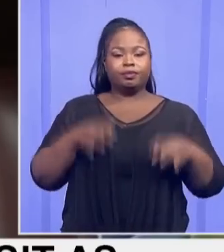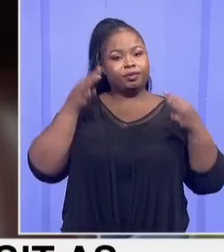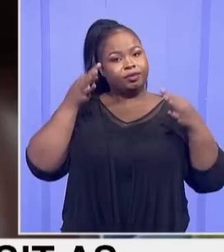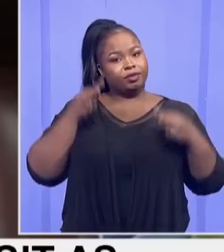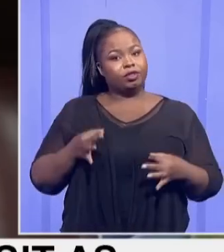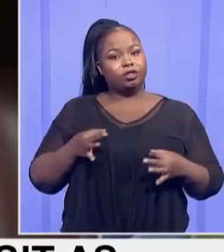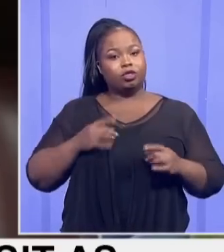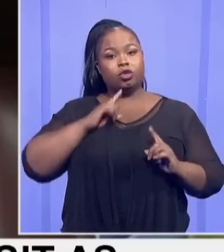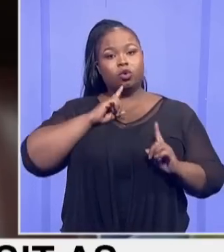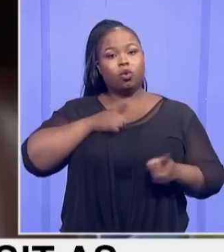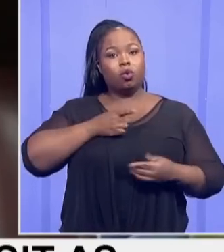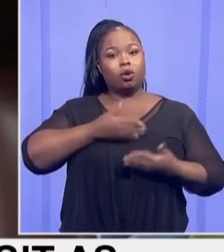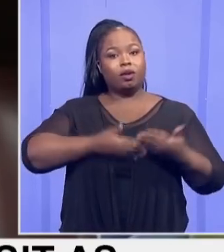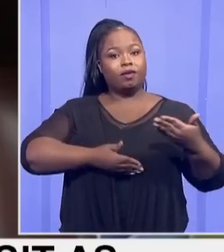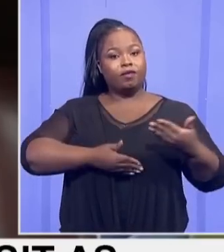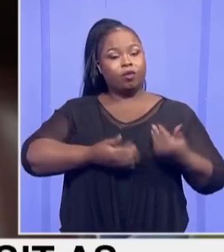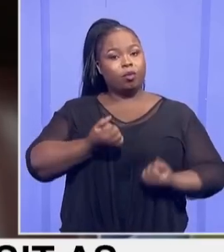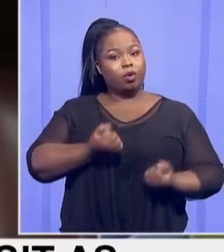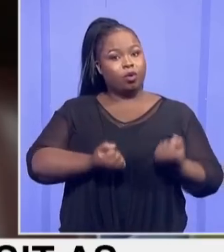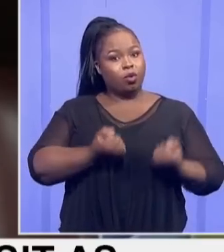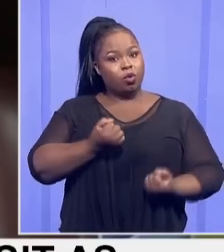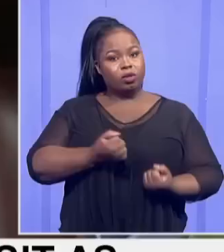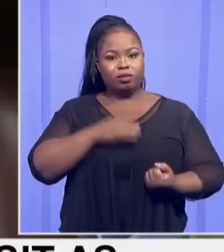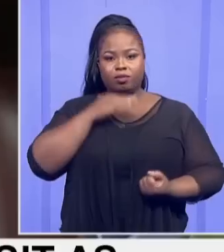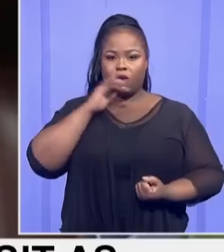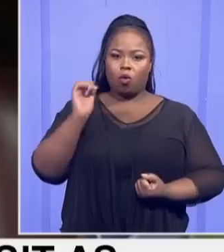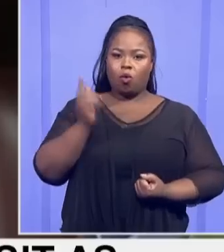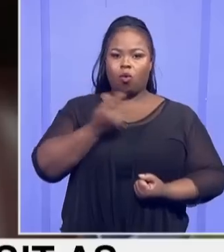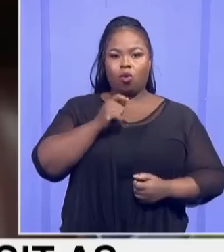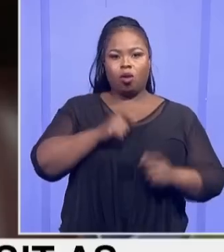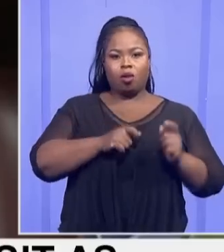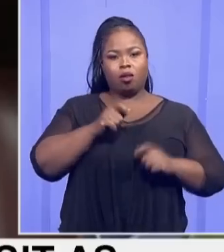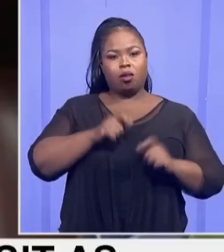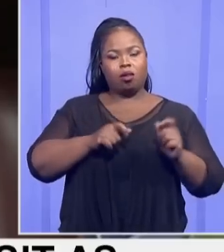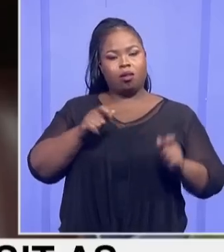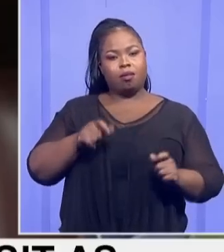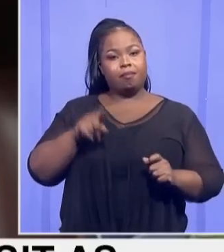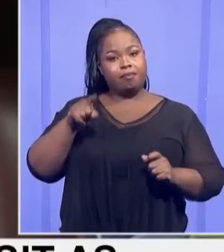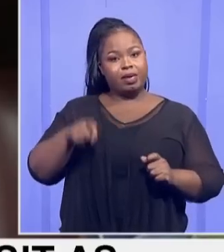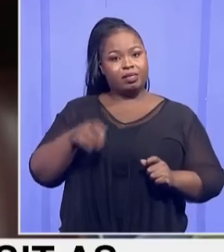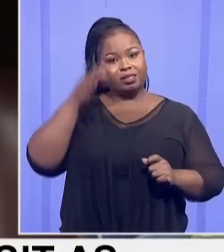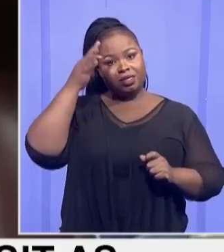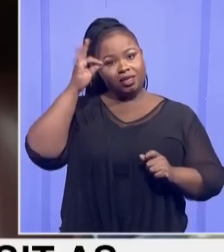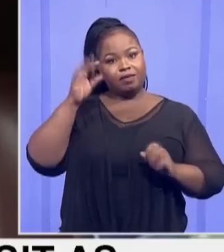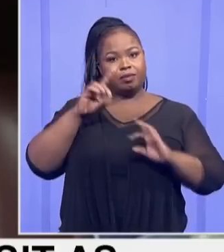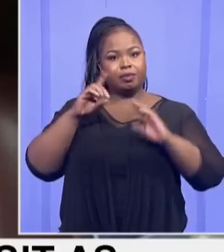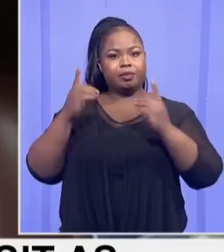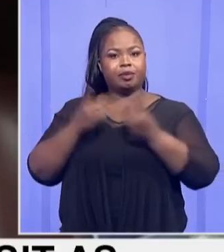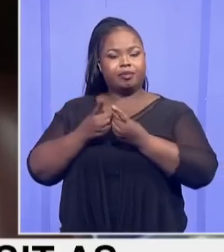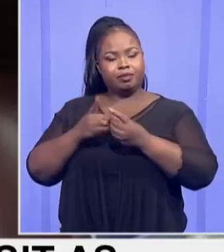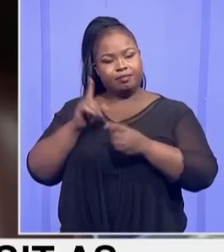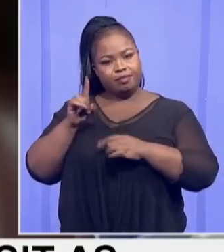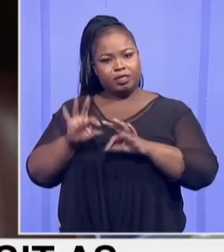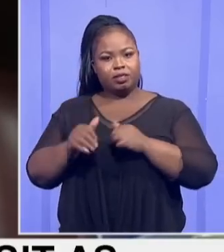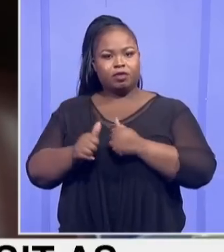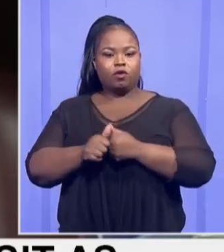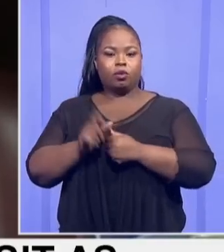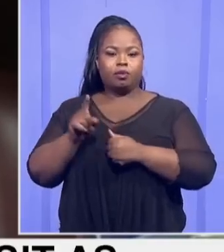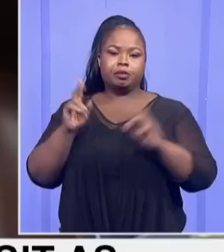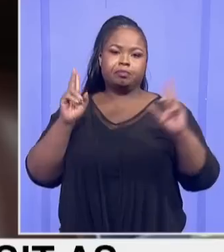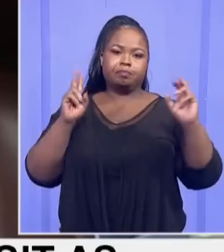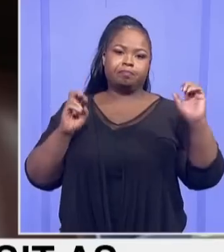by a court binds all persons to whom and organs of state to which it applies. I close